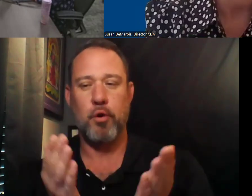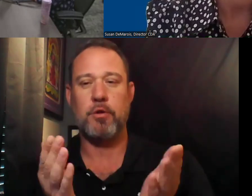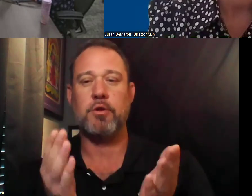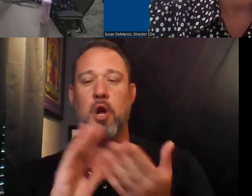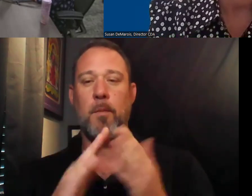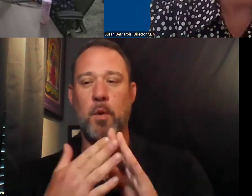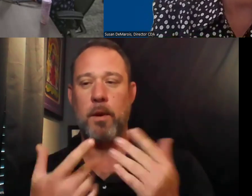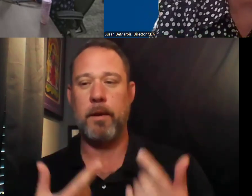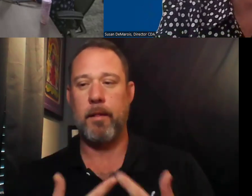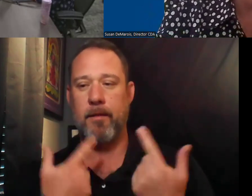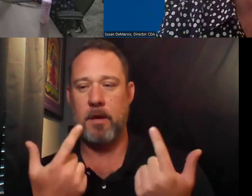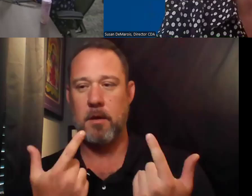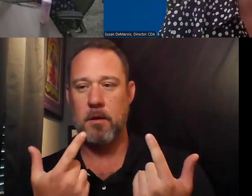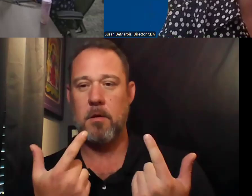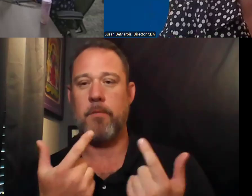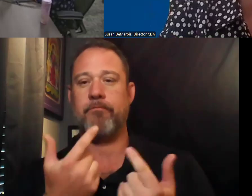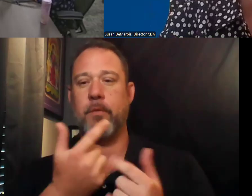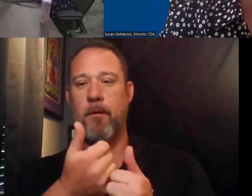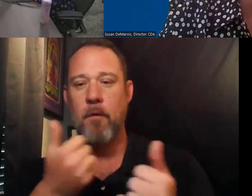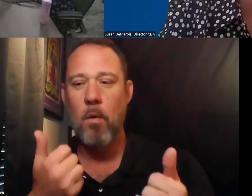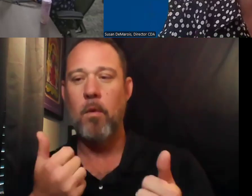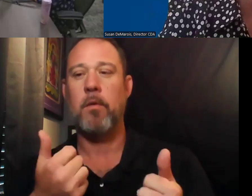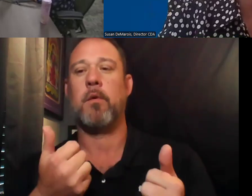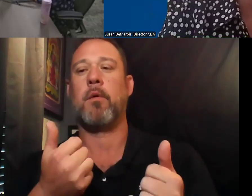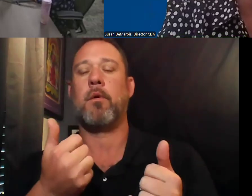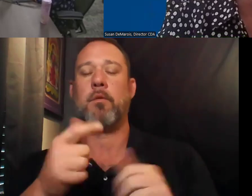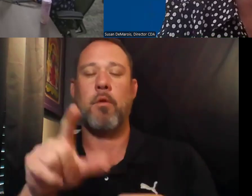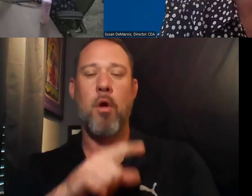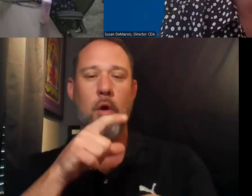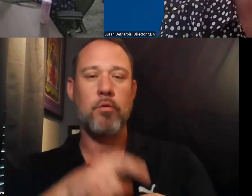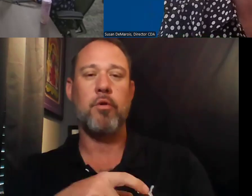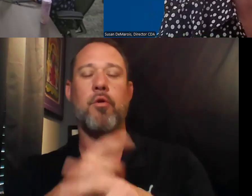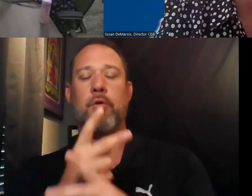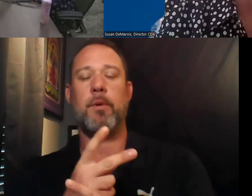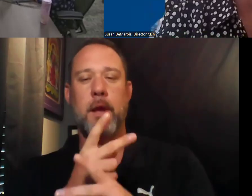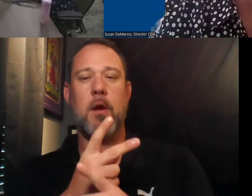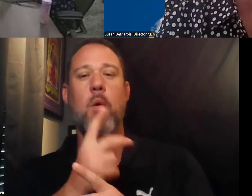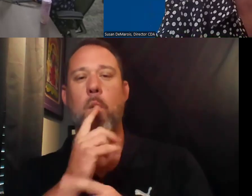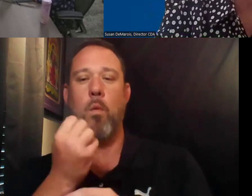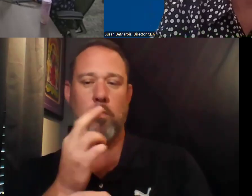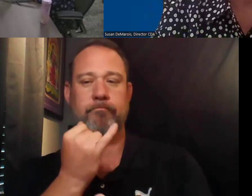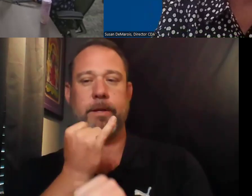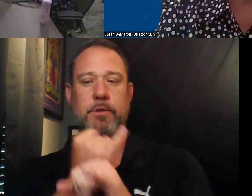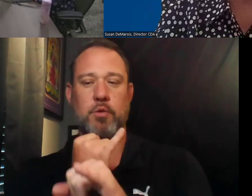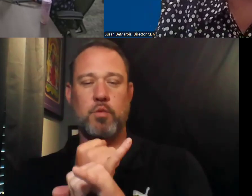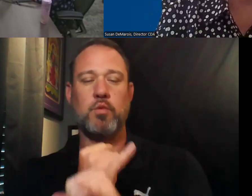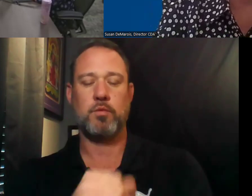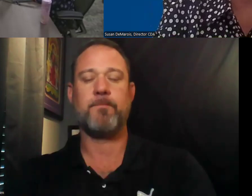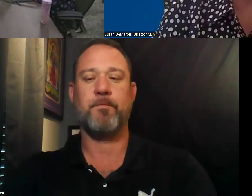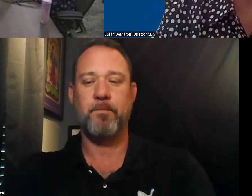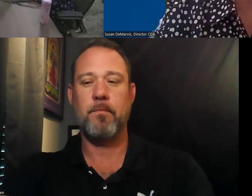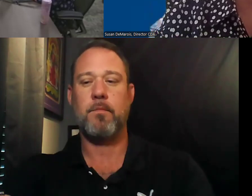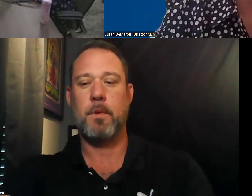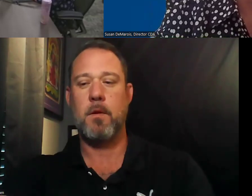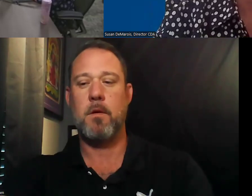living and avoids or delays long-term care placement or institutionalization. So